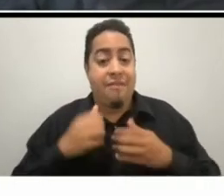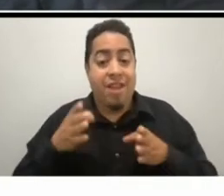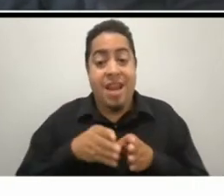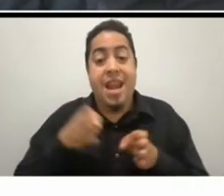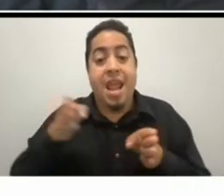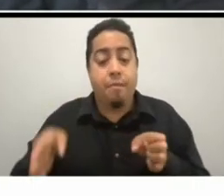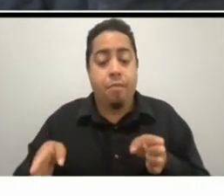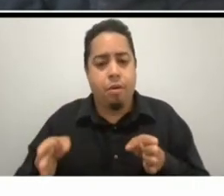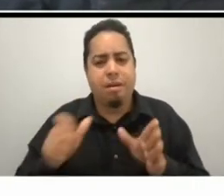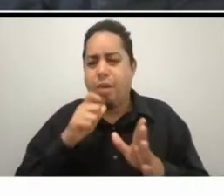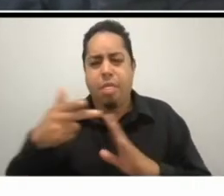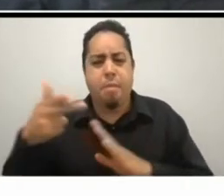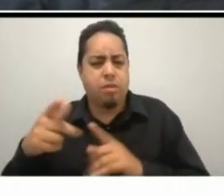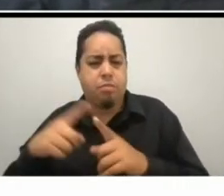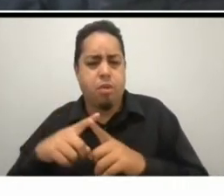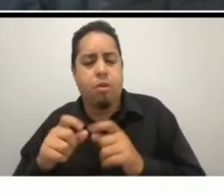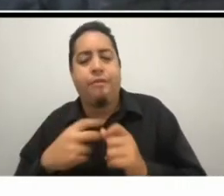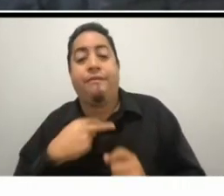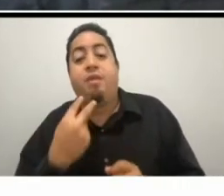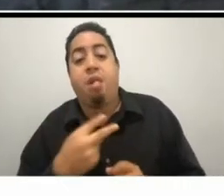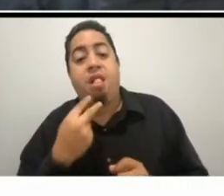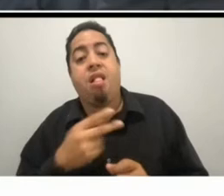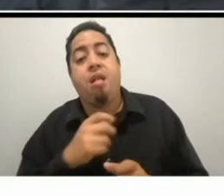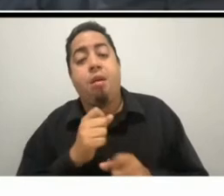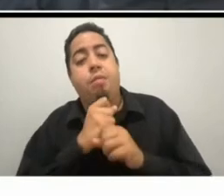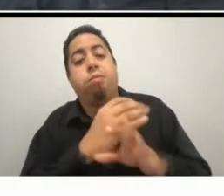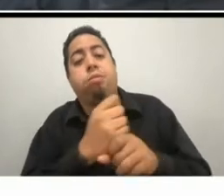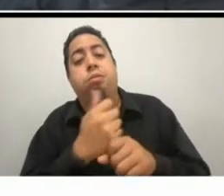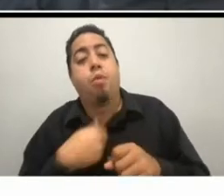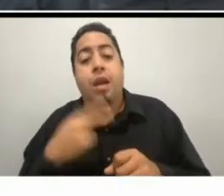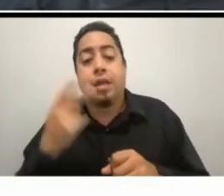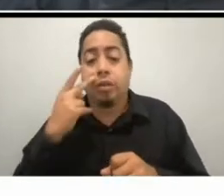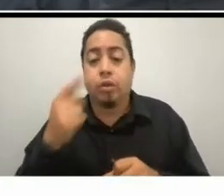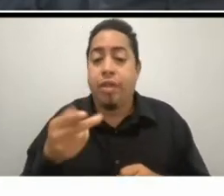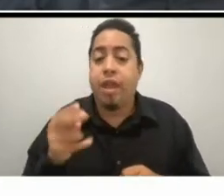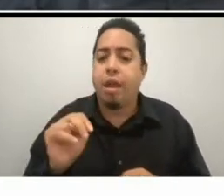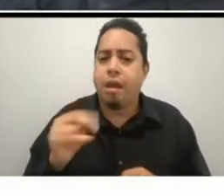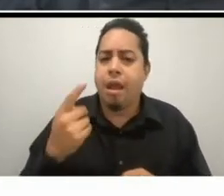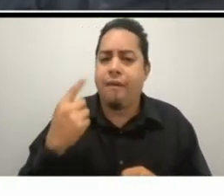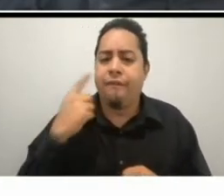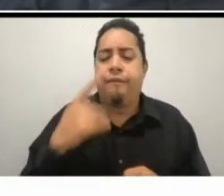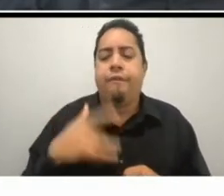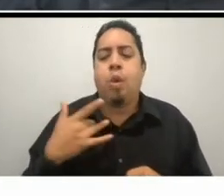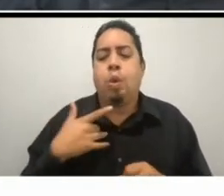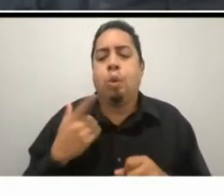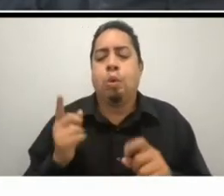vocally. When I saw the gun, I knew I had to get close.